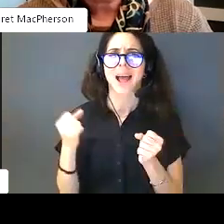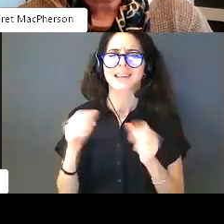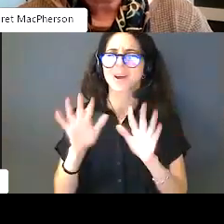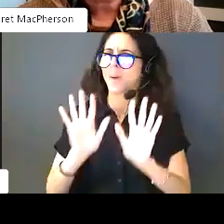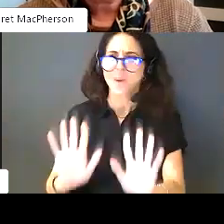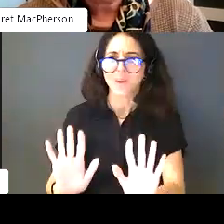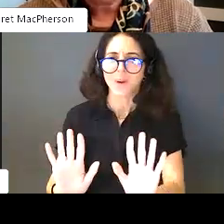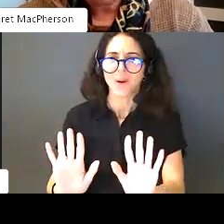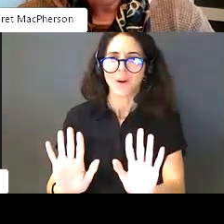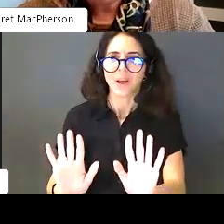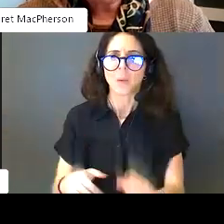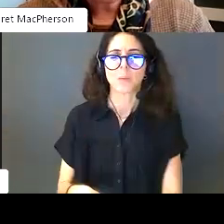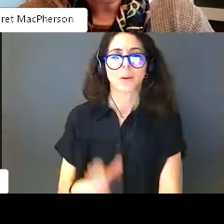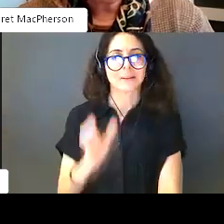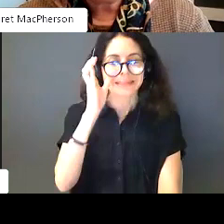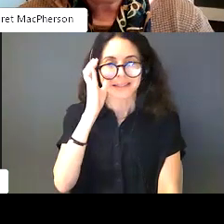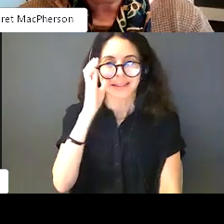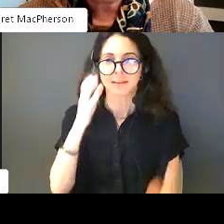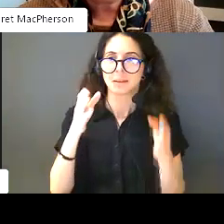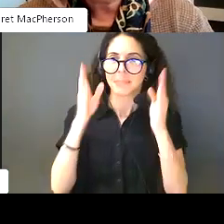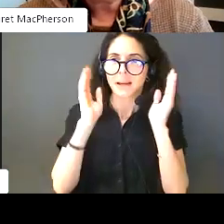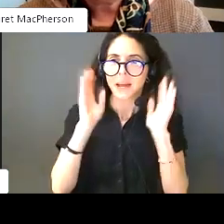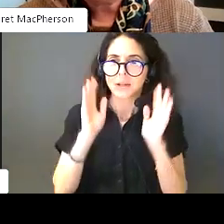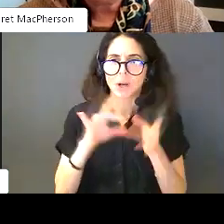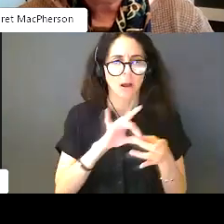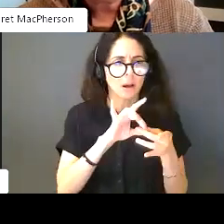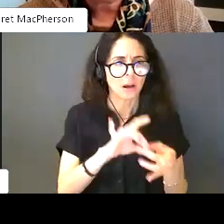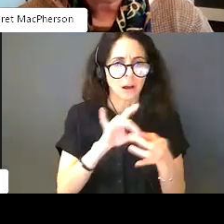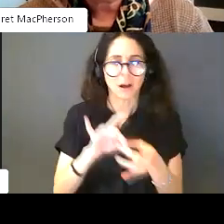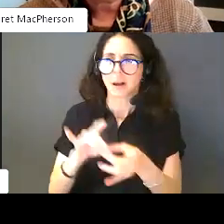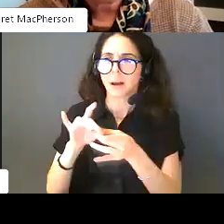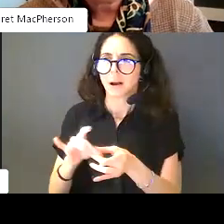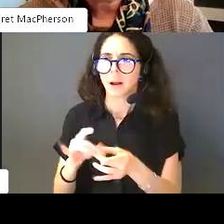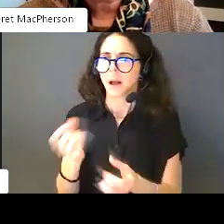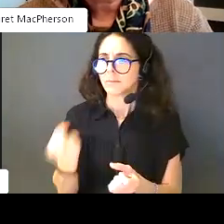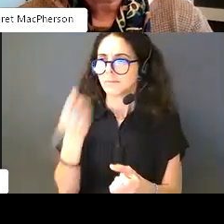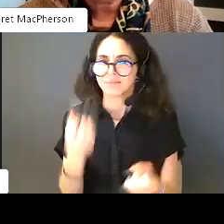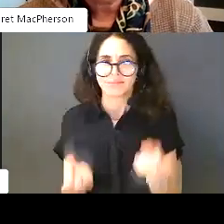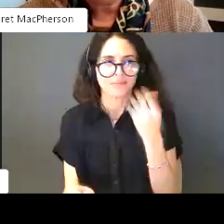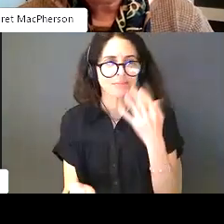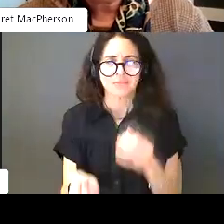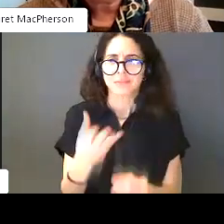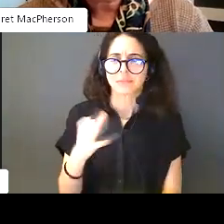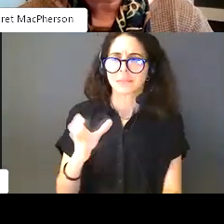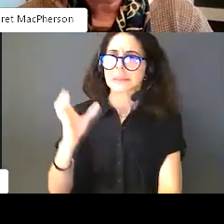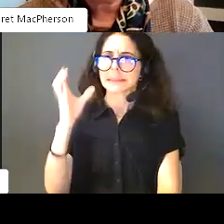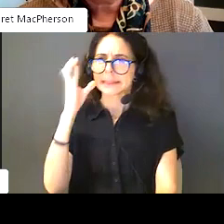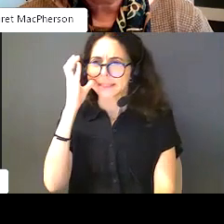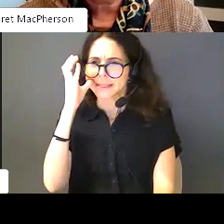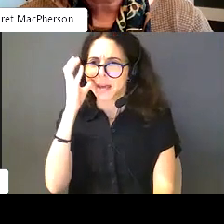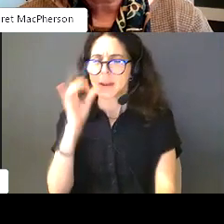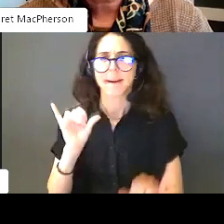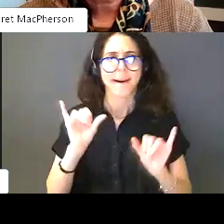be present for each other and to really hear what others have to say and to think about a way